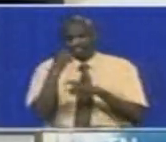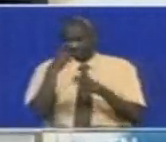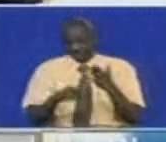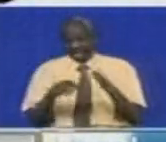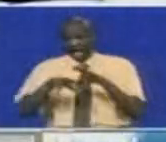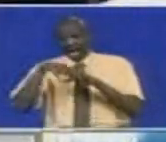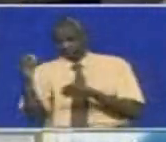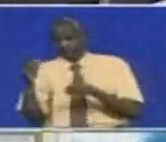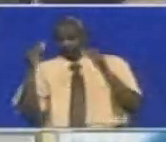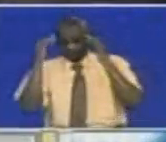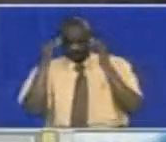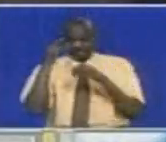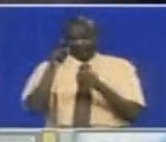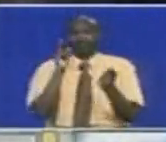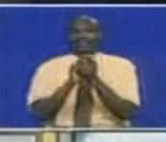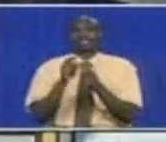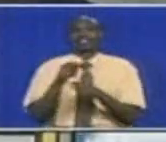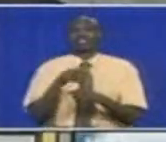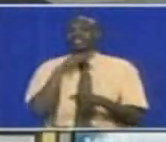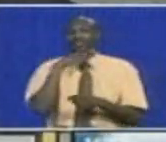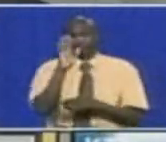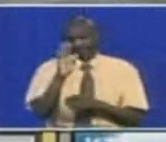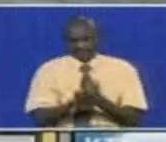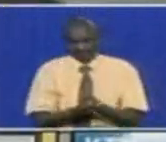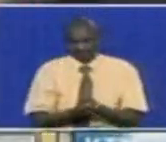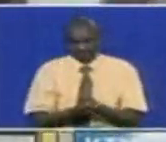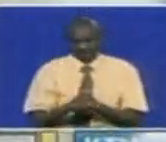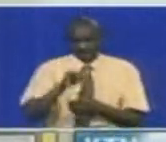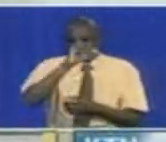outside a courthouse where he met his death. John Alanamu, KTN.